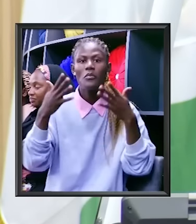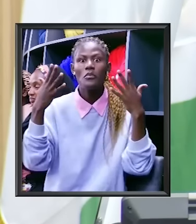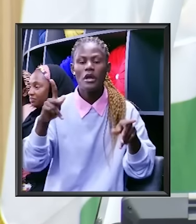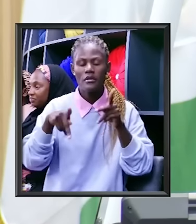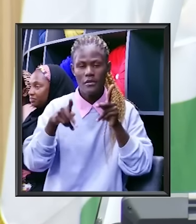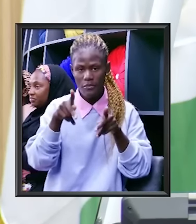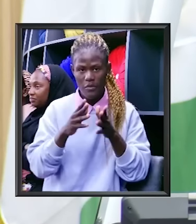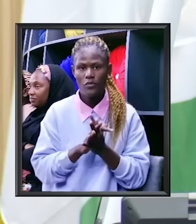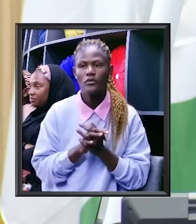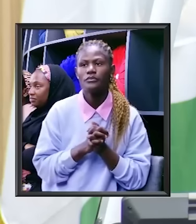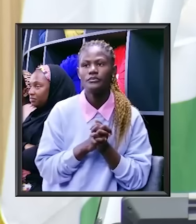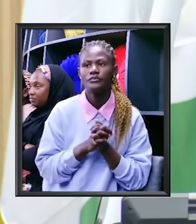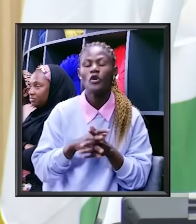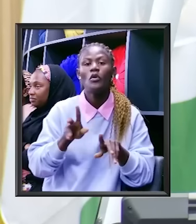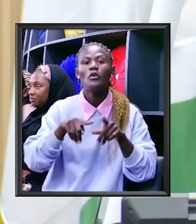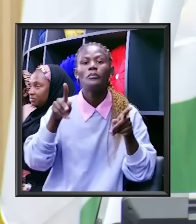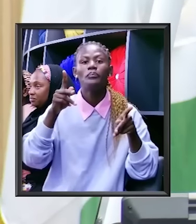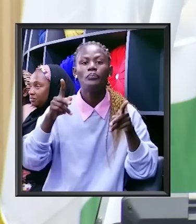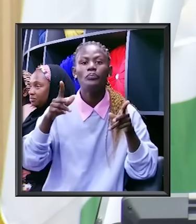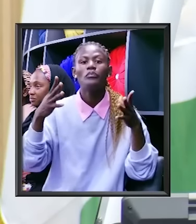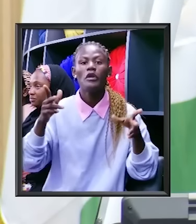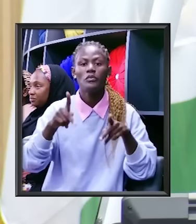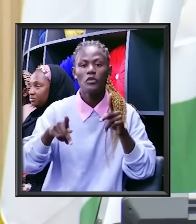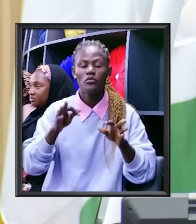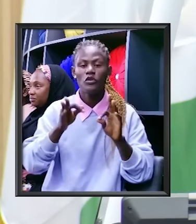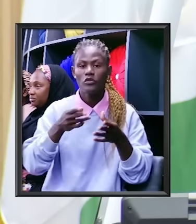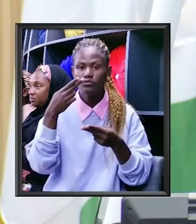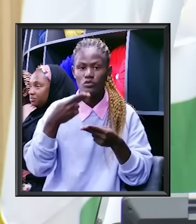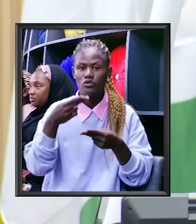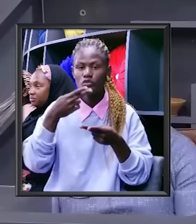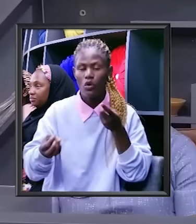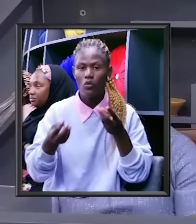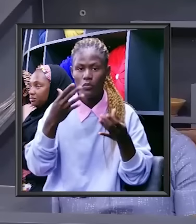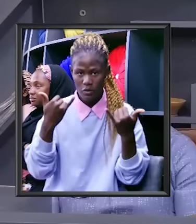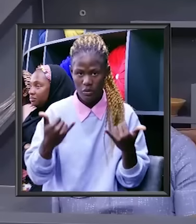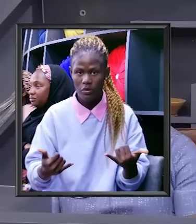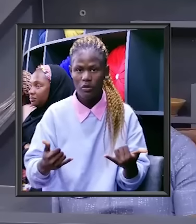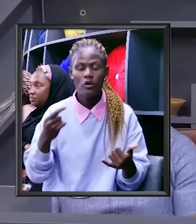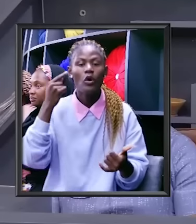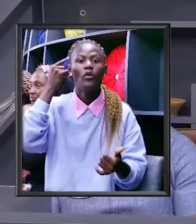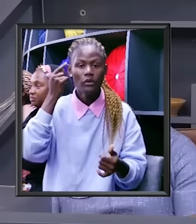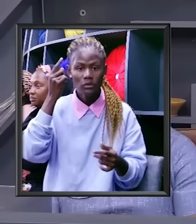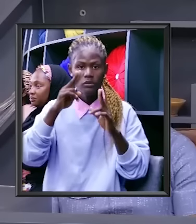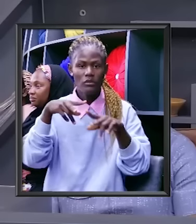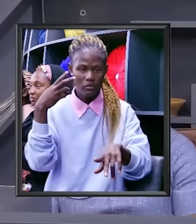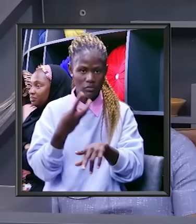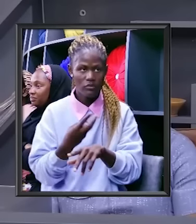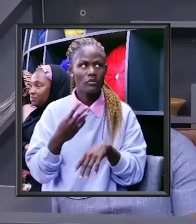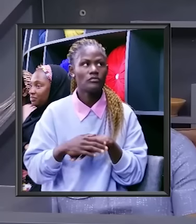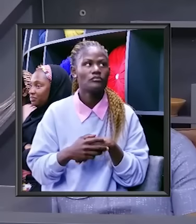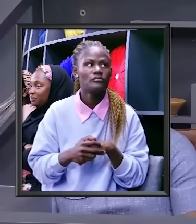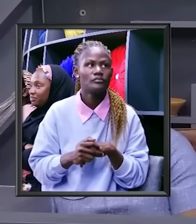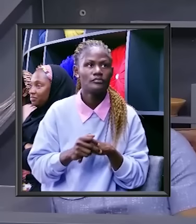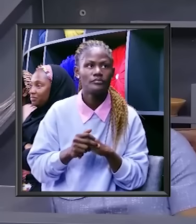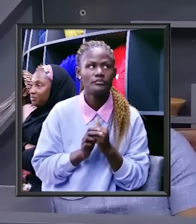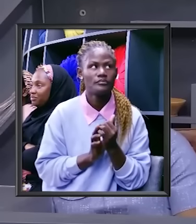saying as we be with everybody, but many people when their soup born now, okay, then they think then they think